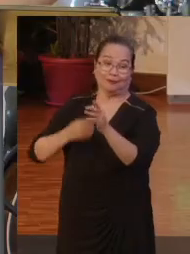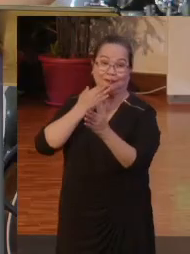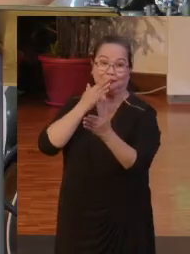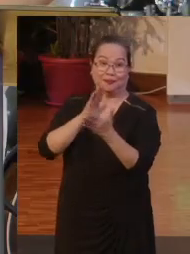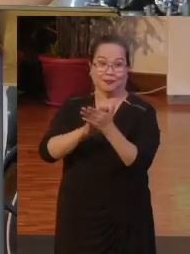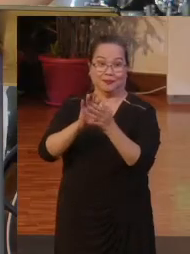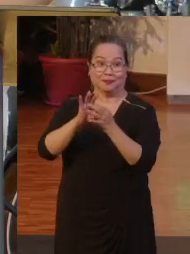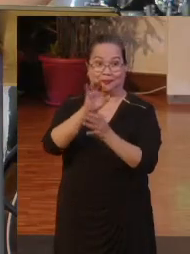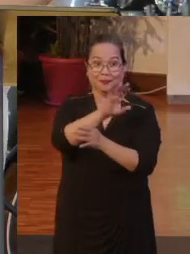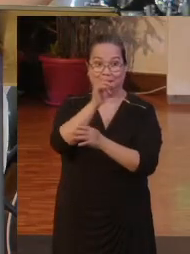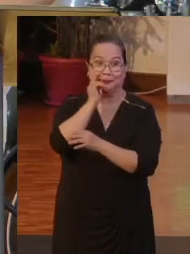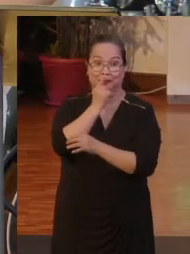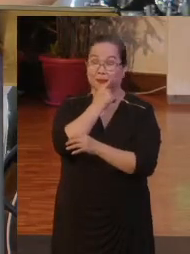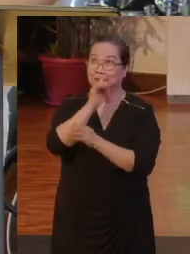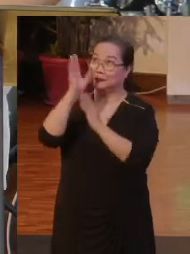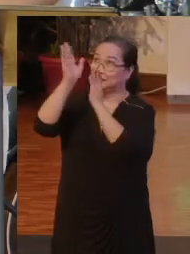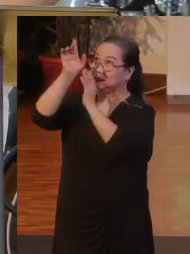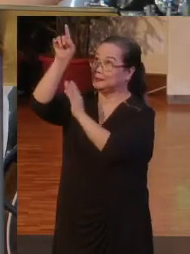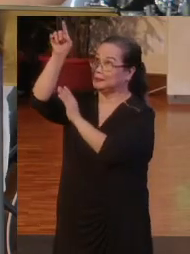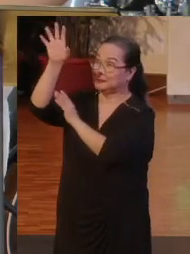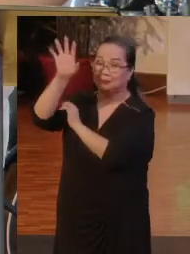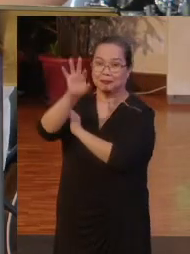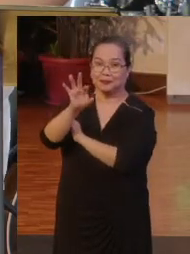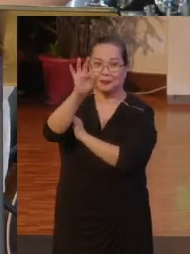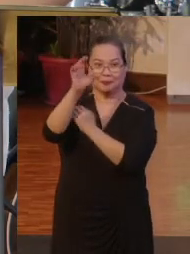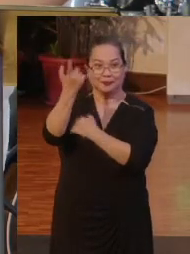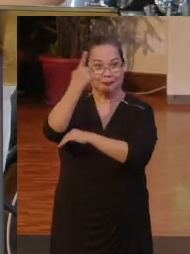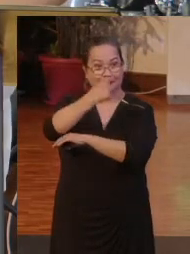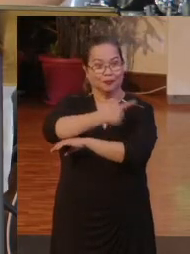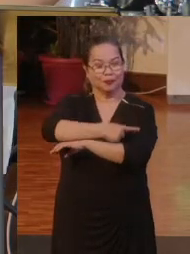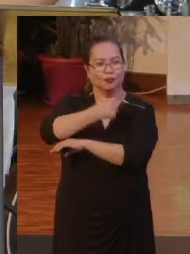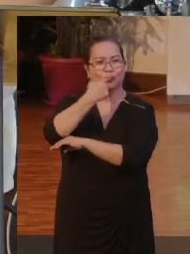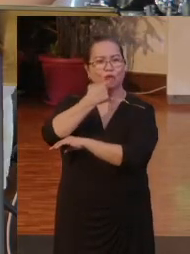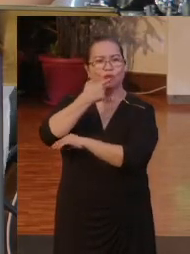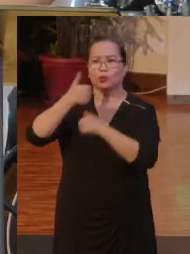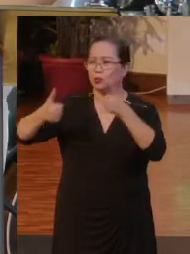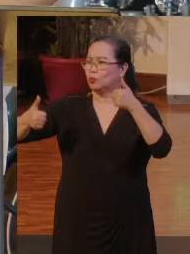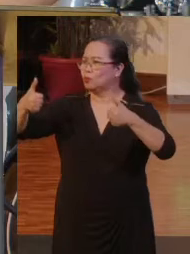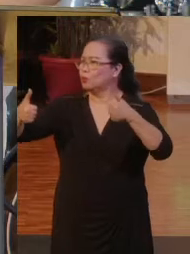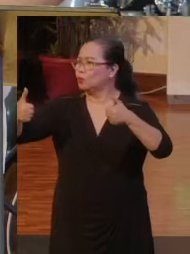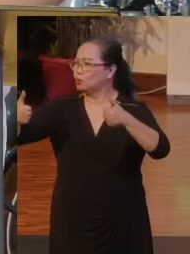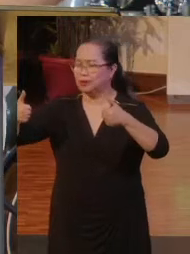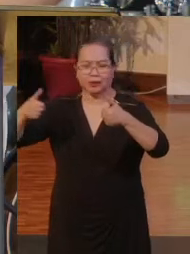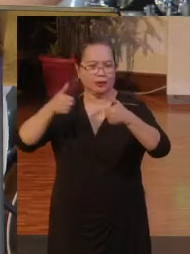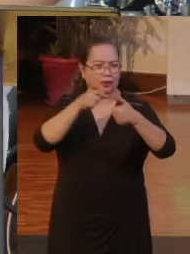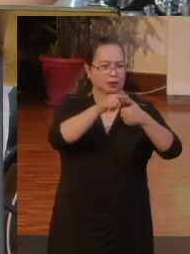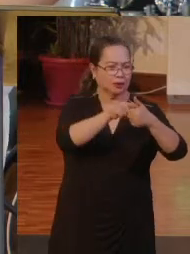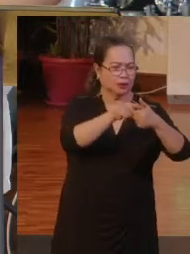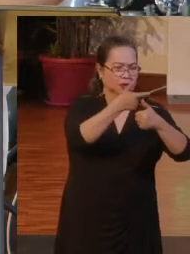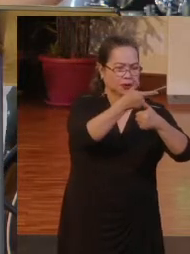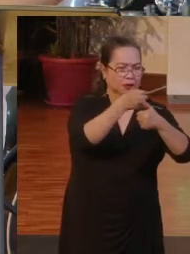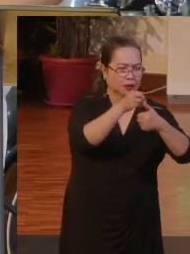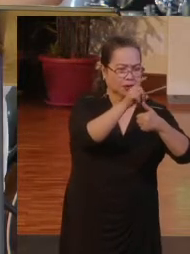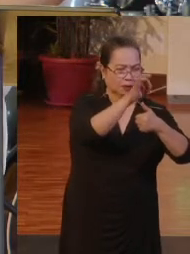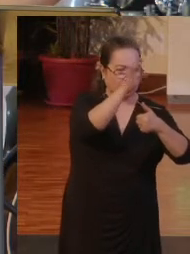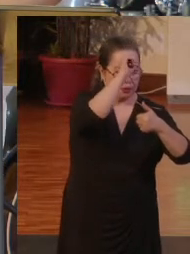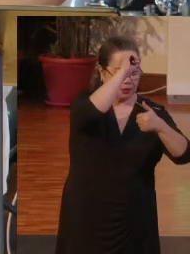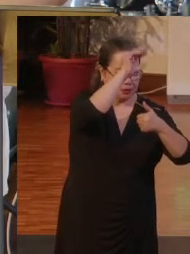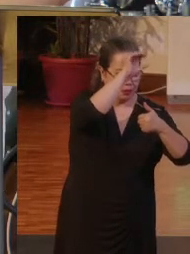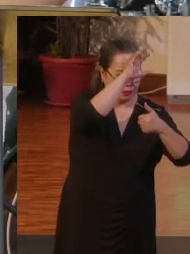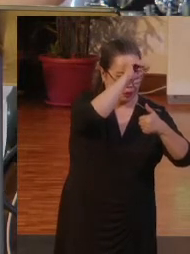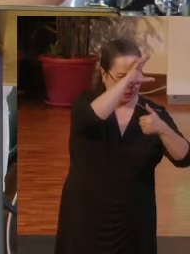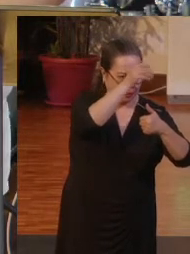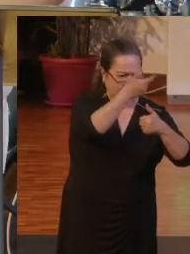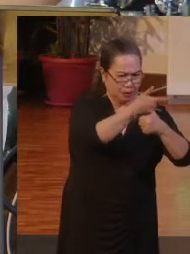your eyes to serve the Lord, choose this day whom you will serve, whether the gods your fathers served